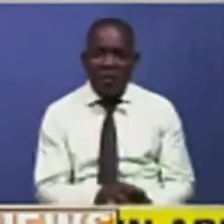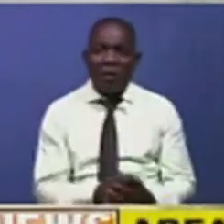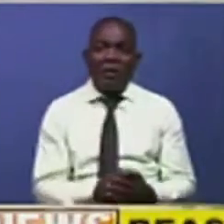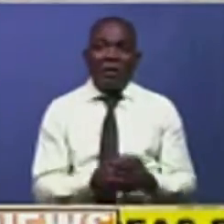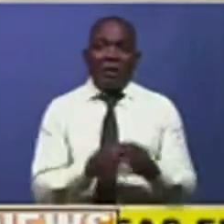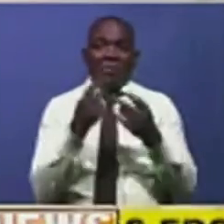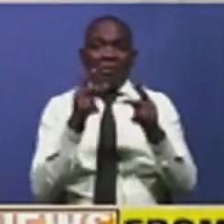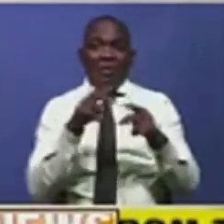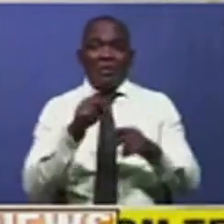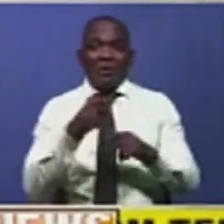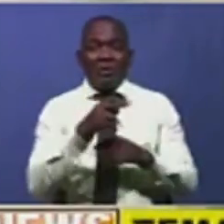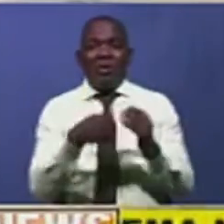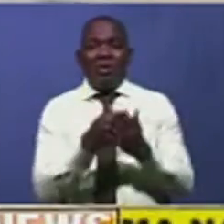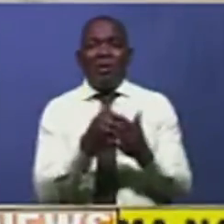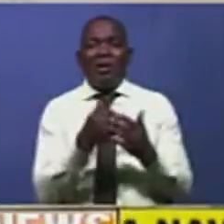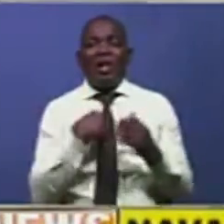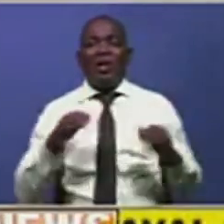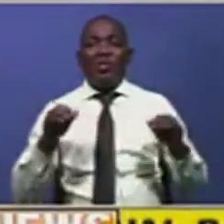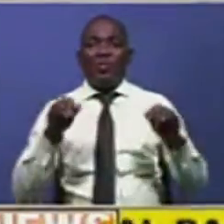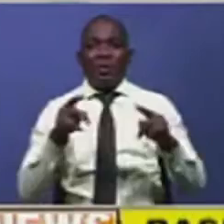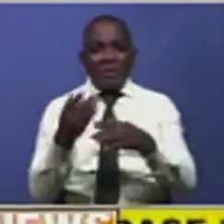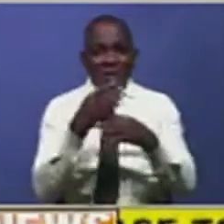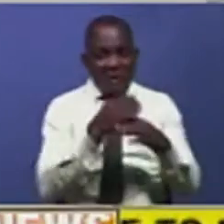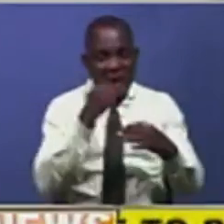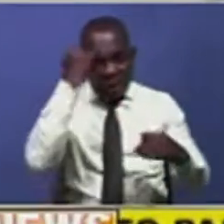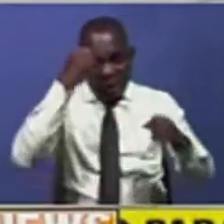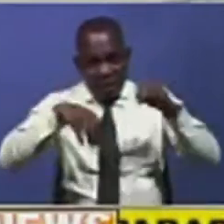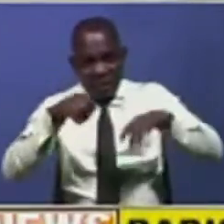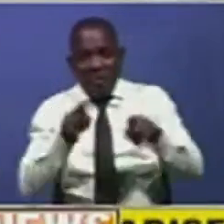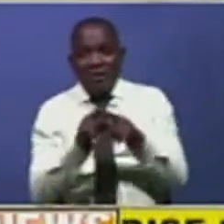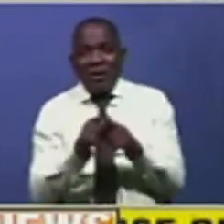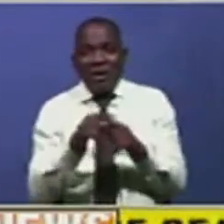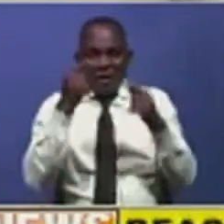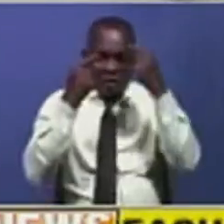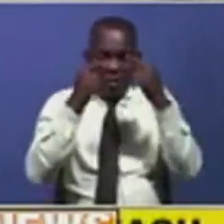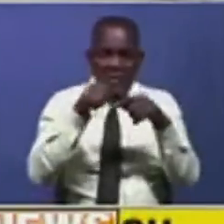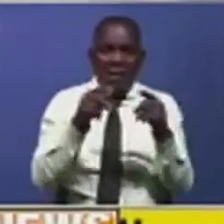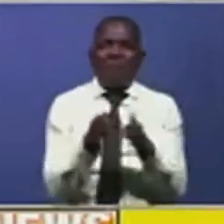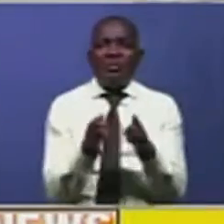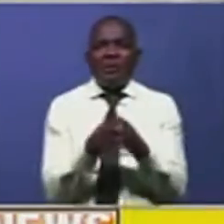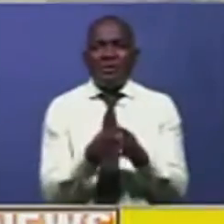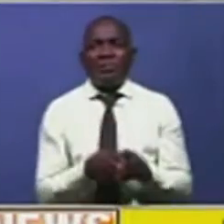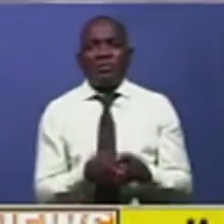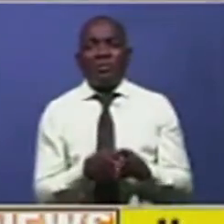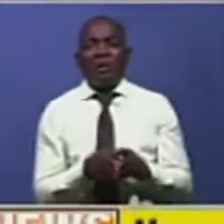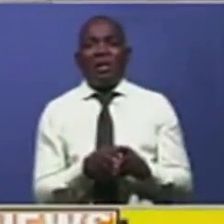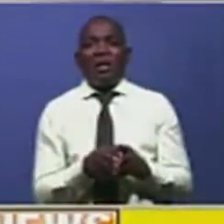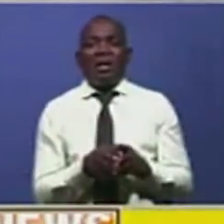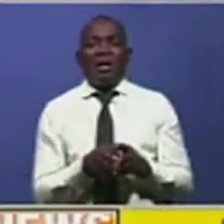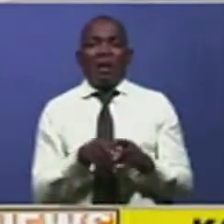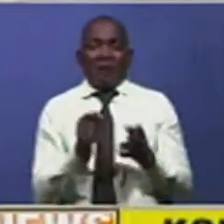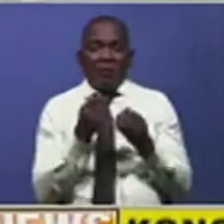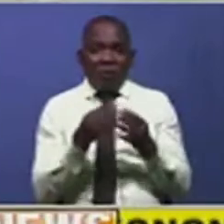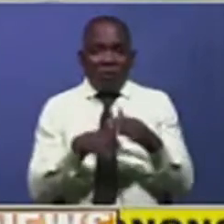The public and stakeholders had the opportunity to share their thoughts and concerns at this meeting, collation of which will form